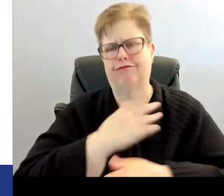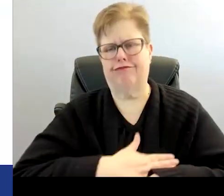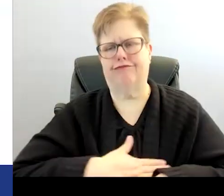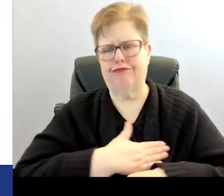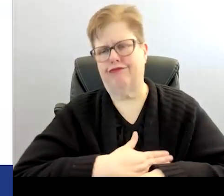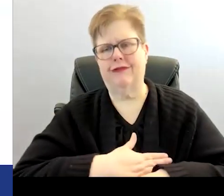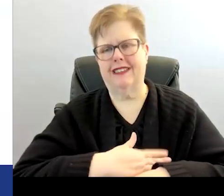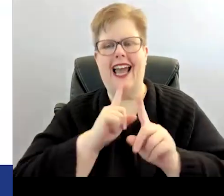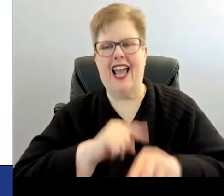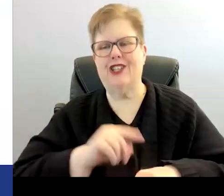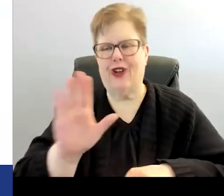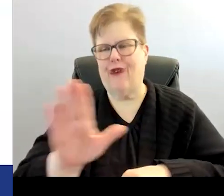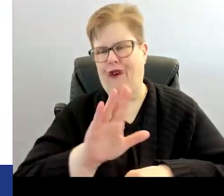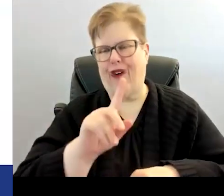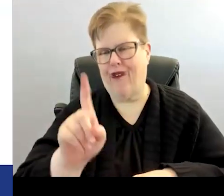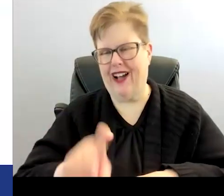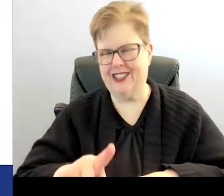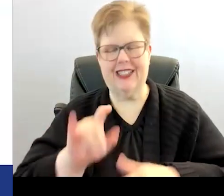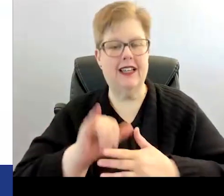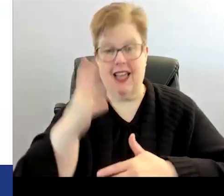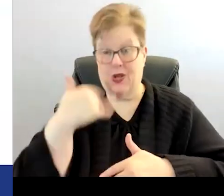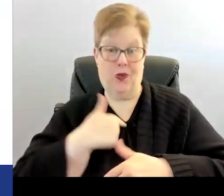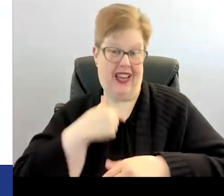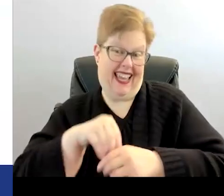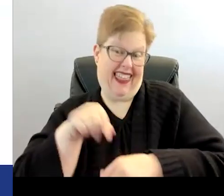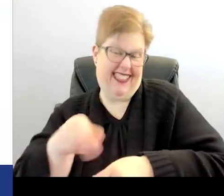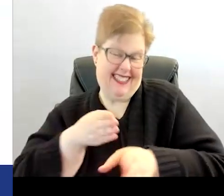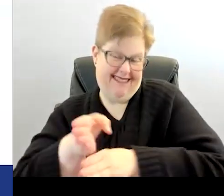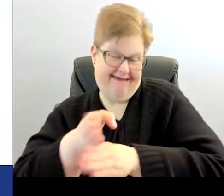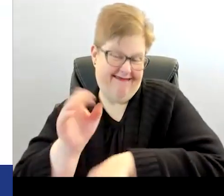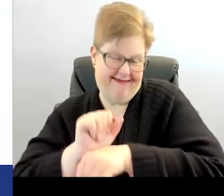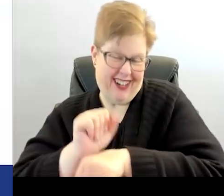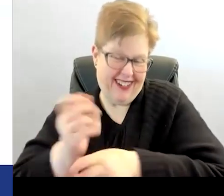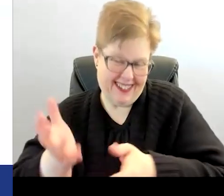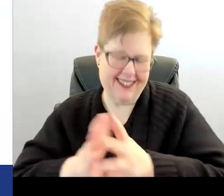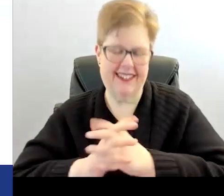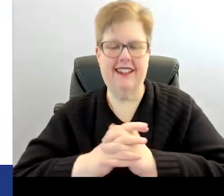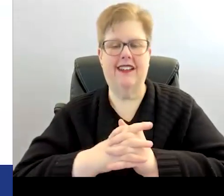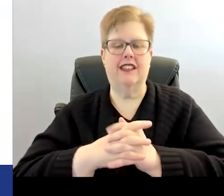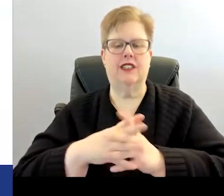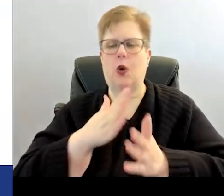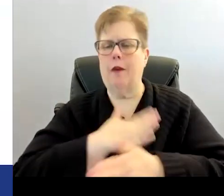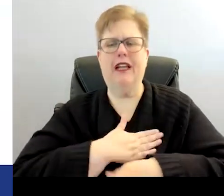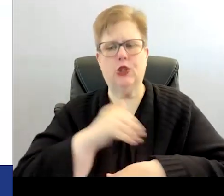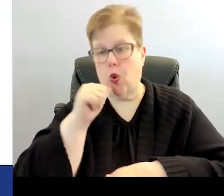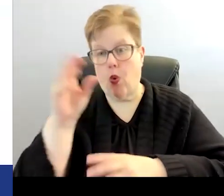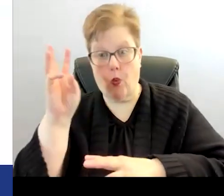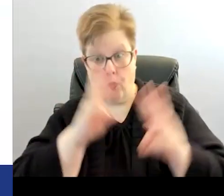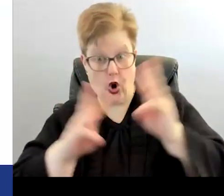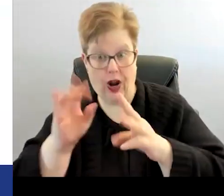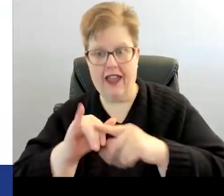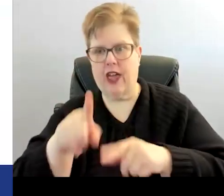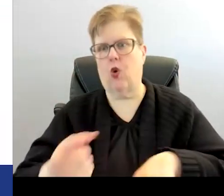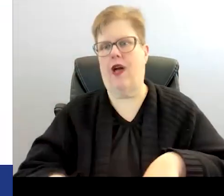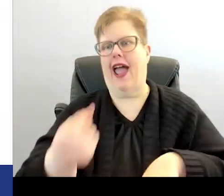to answer your questions. That's why we're in this line of work. So please do not worry that you are